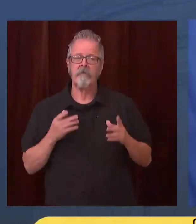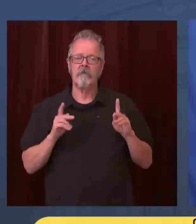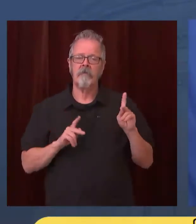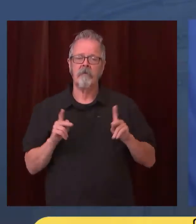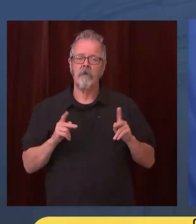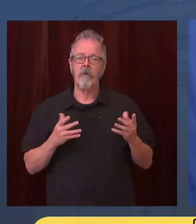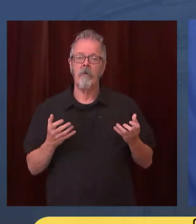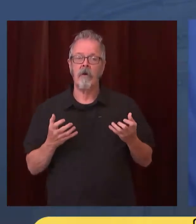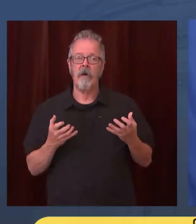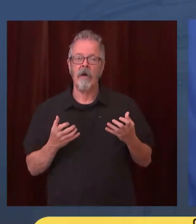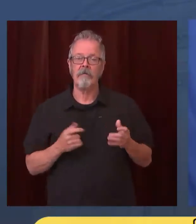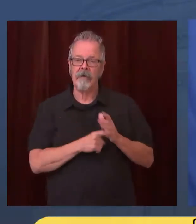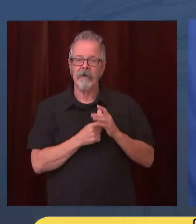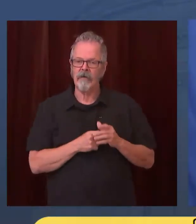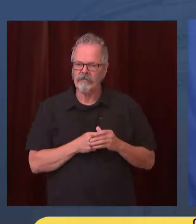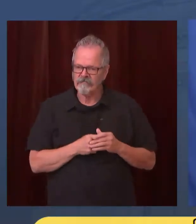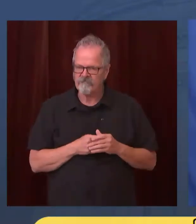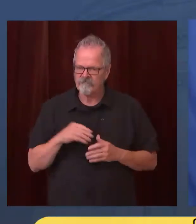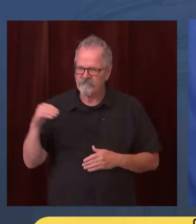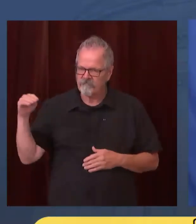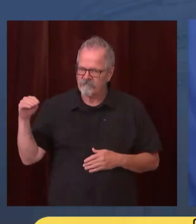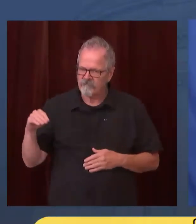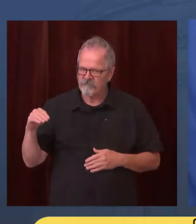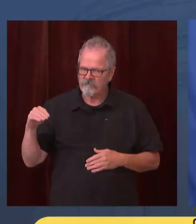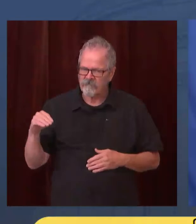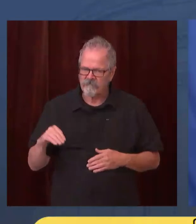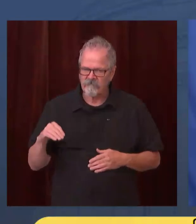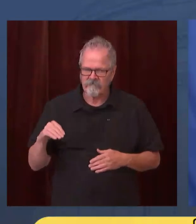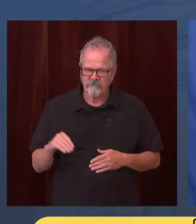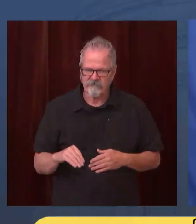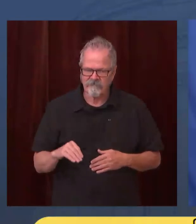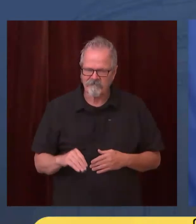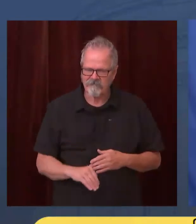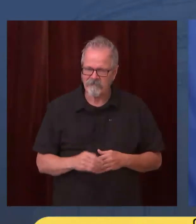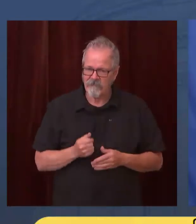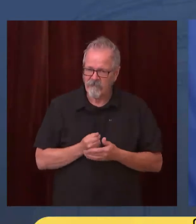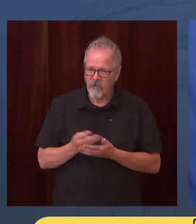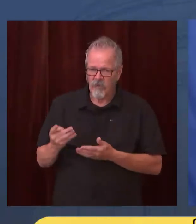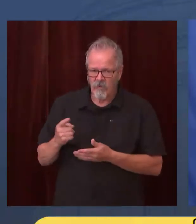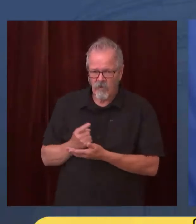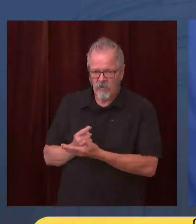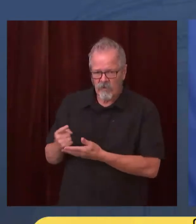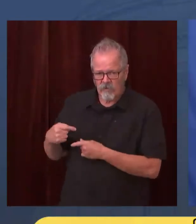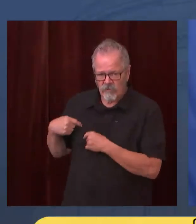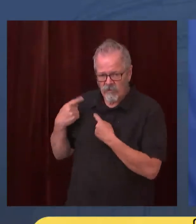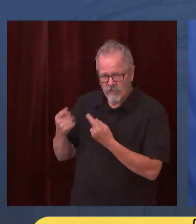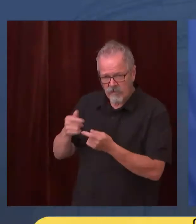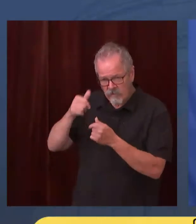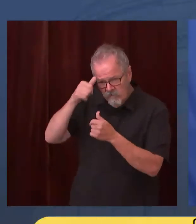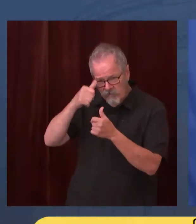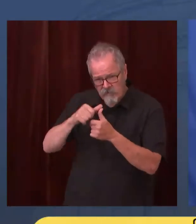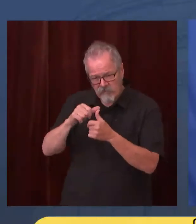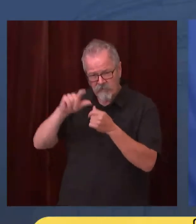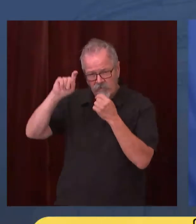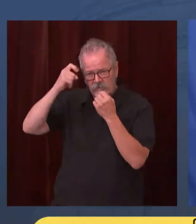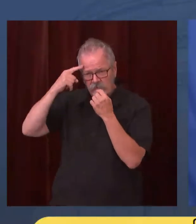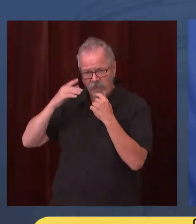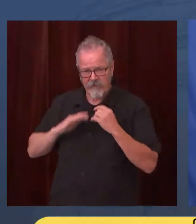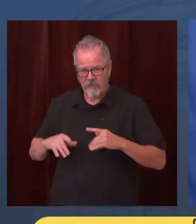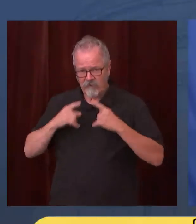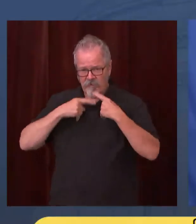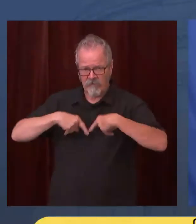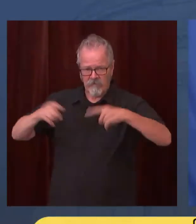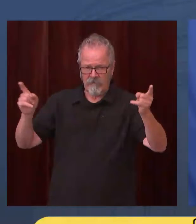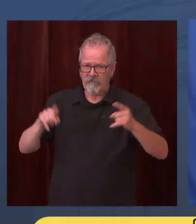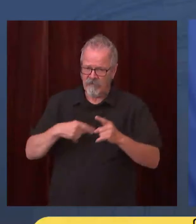over the last few weeks, ever since the governor made the announcement, as well as the additional concerns around Delta strain, that